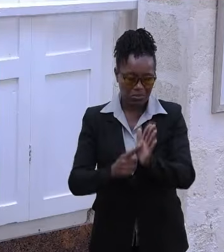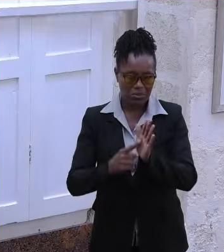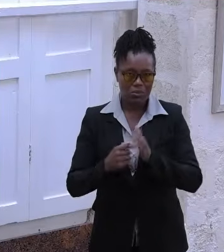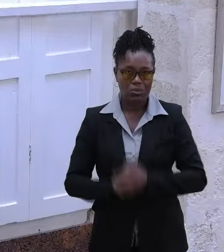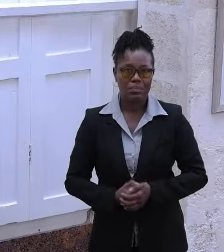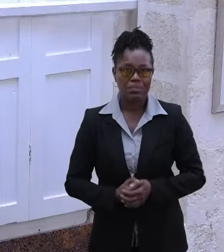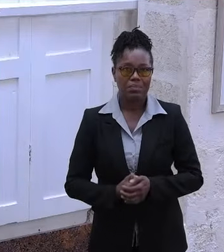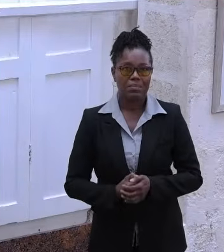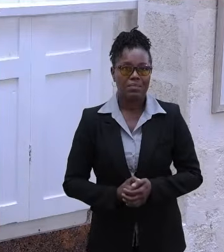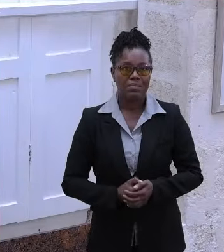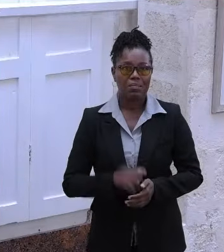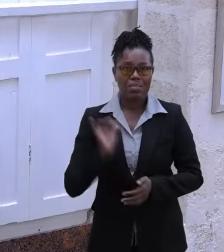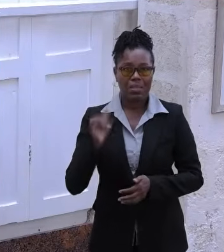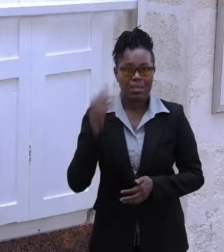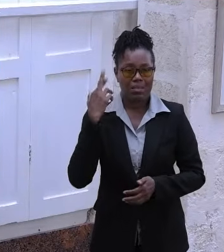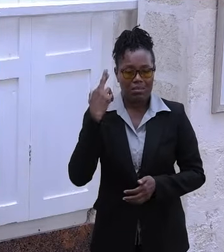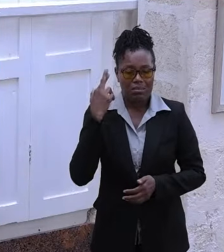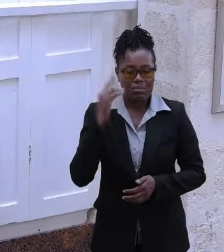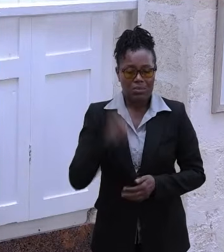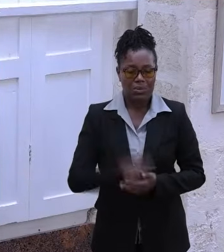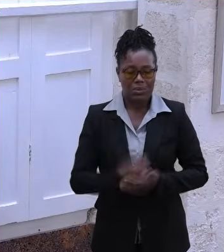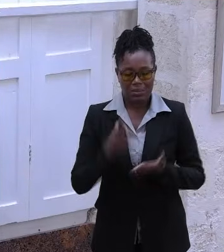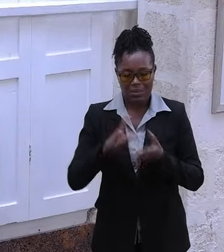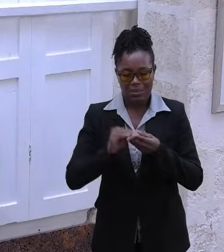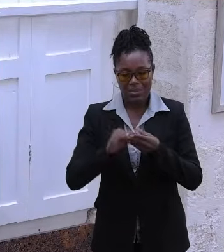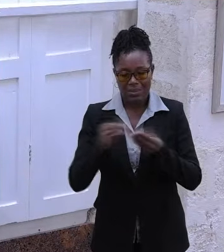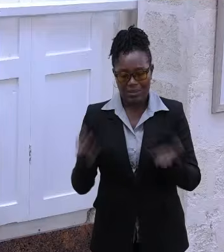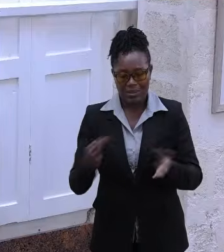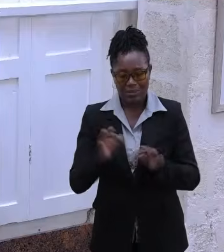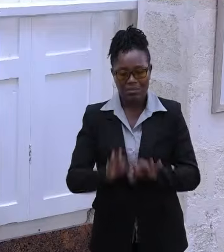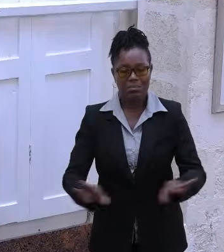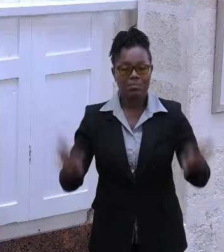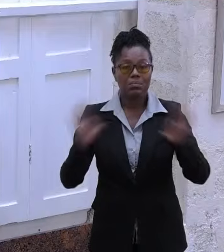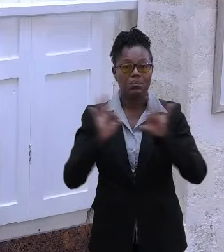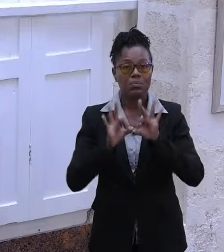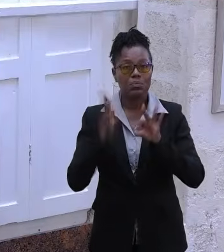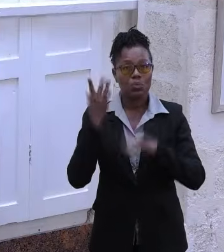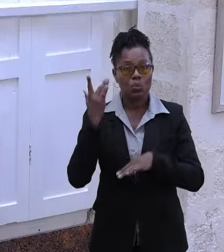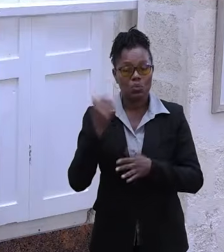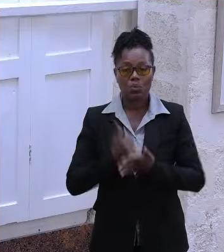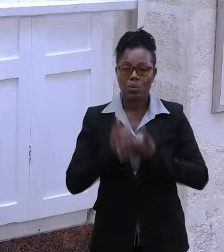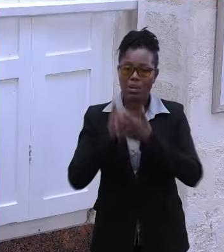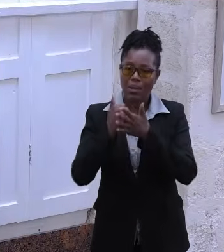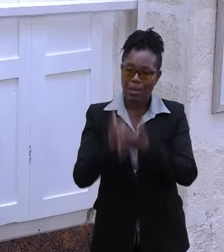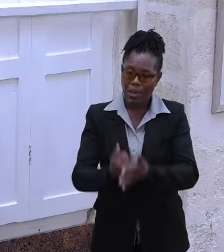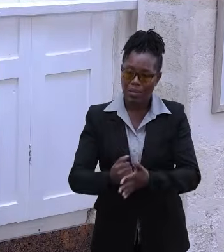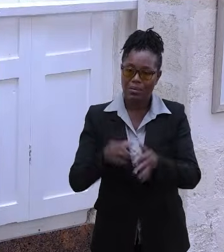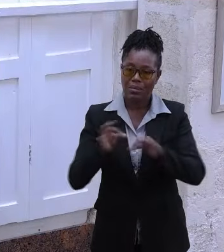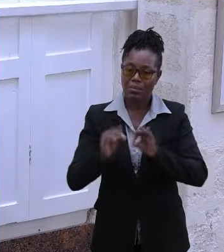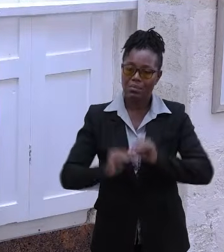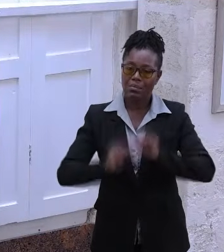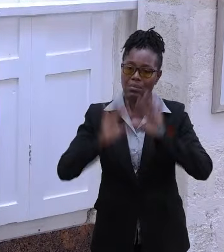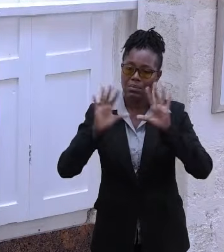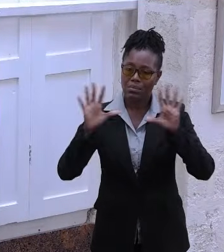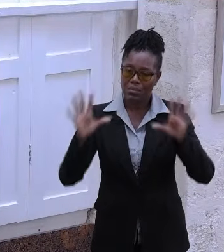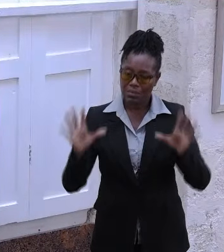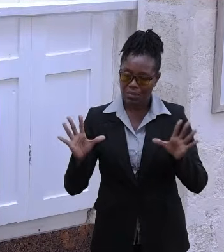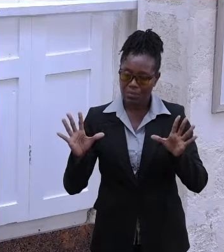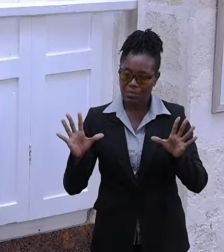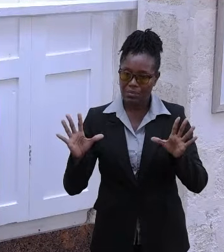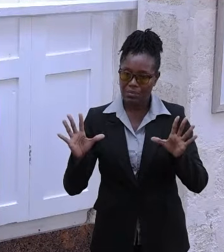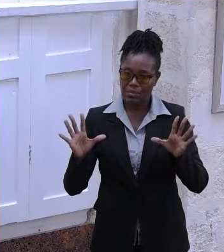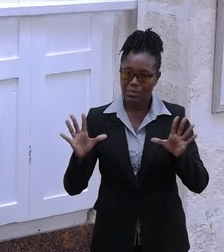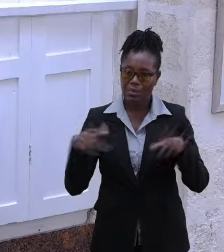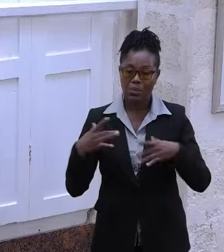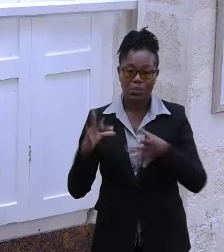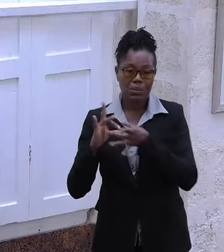that's why this exercise is so important, yes, because it helps to clarify the difference